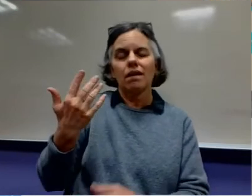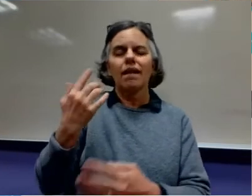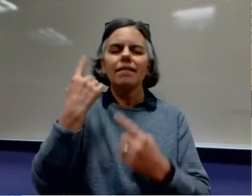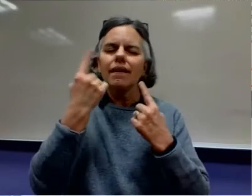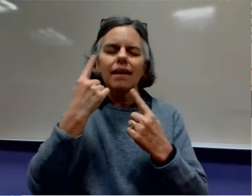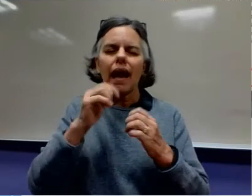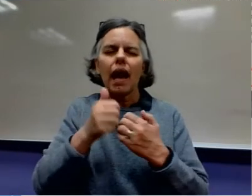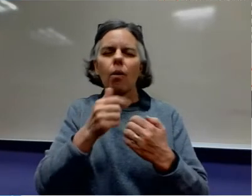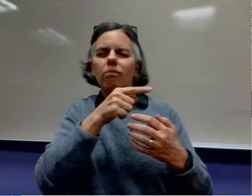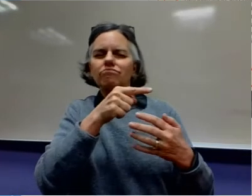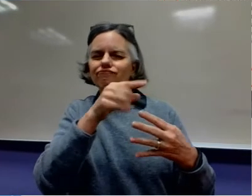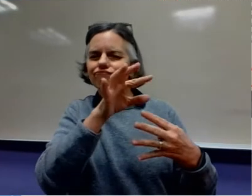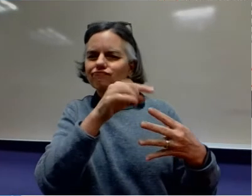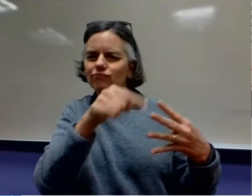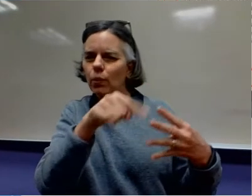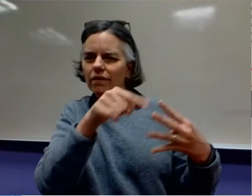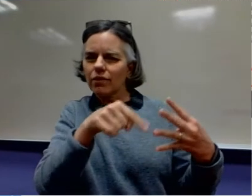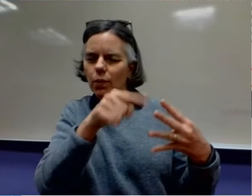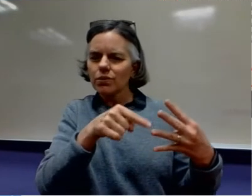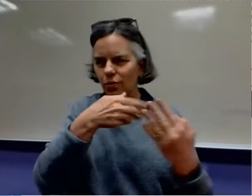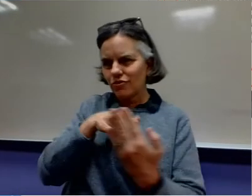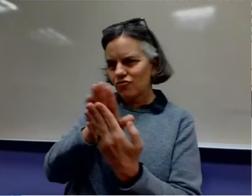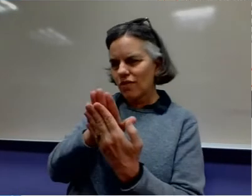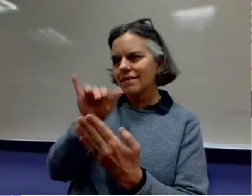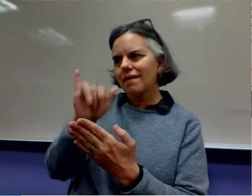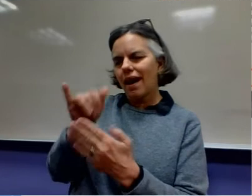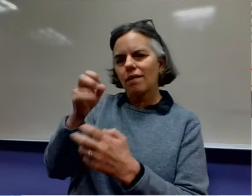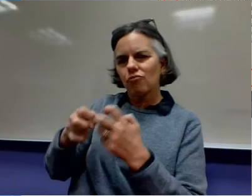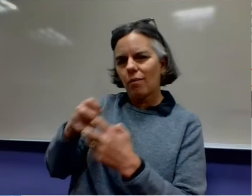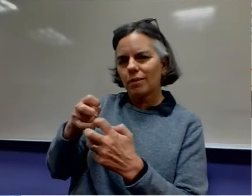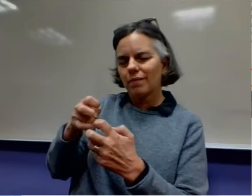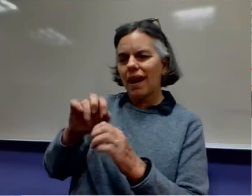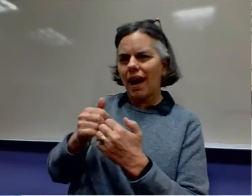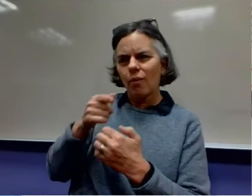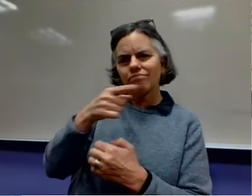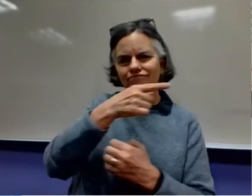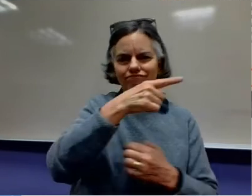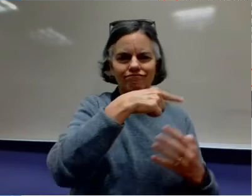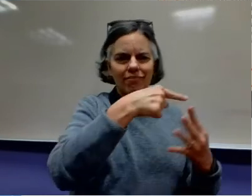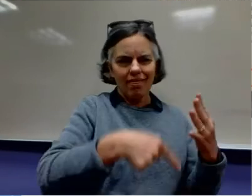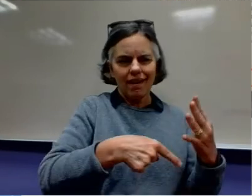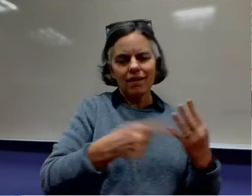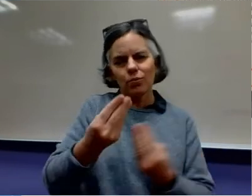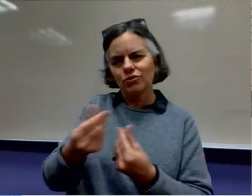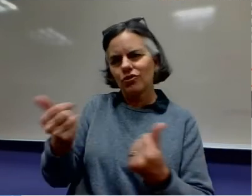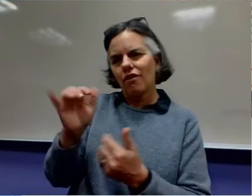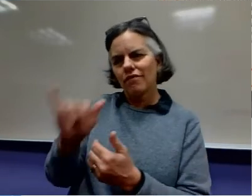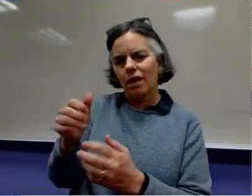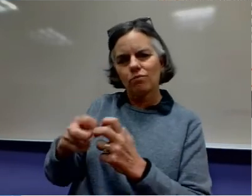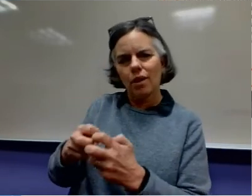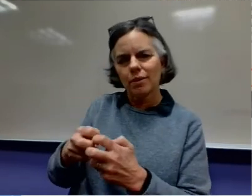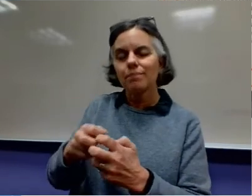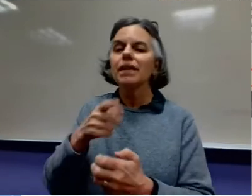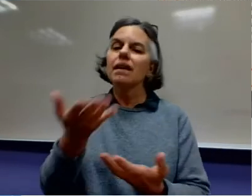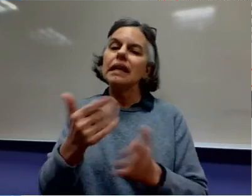think about how they would address that issue, that world issue, how they would solve it. Here's an example, so make sure to read